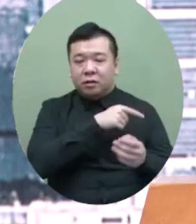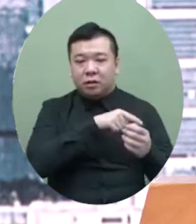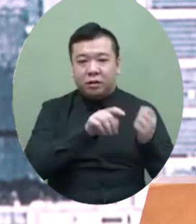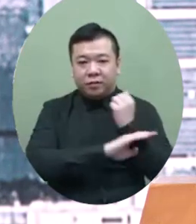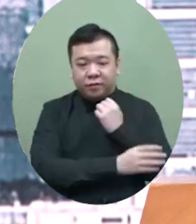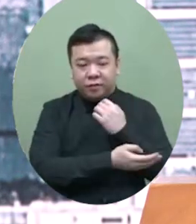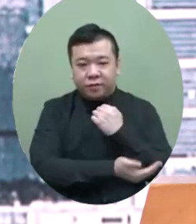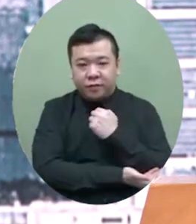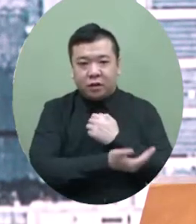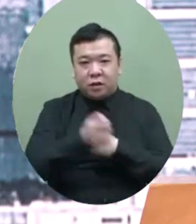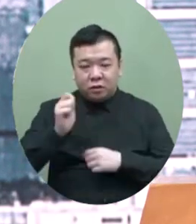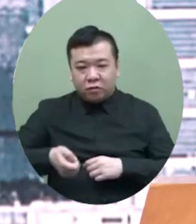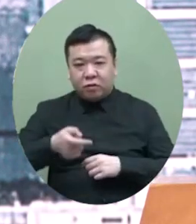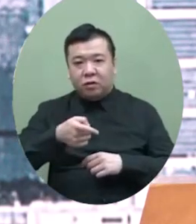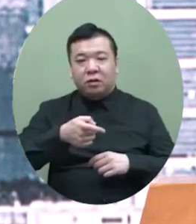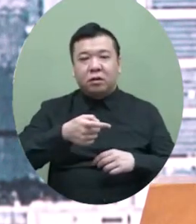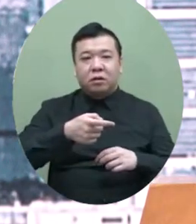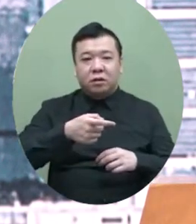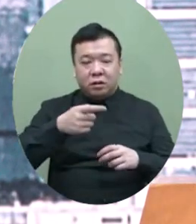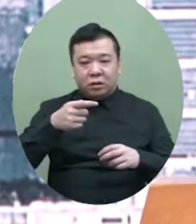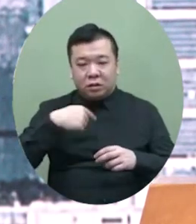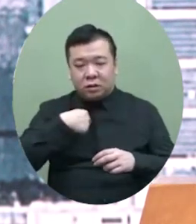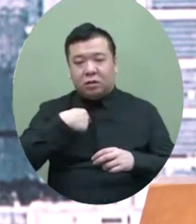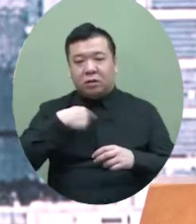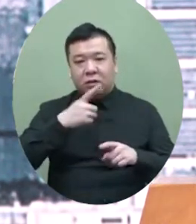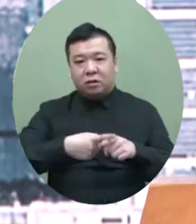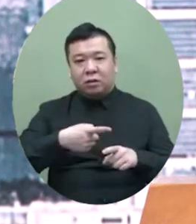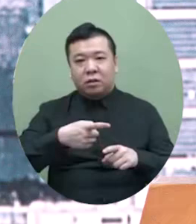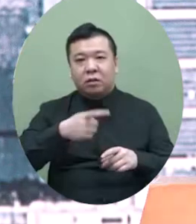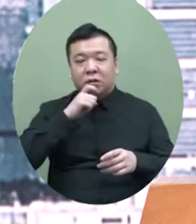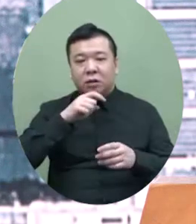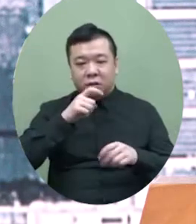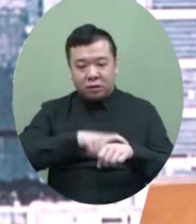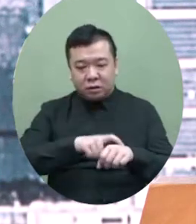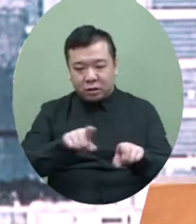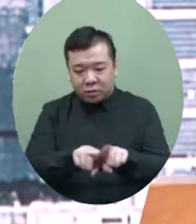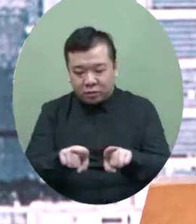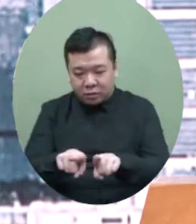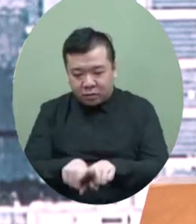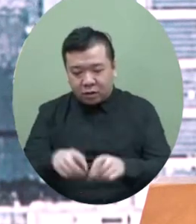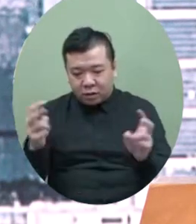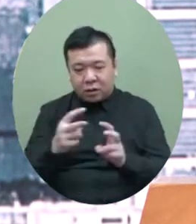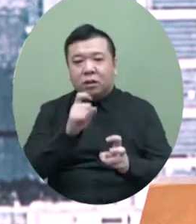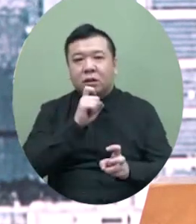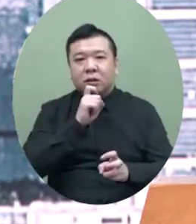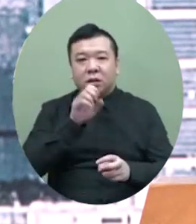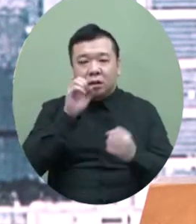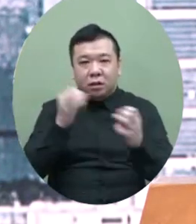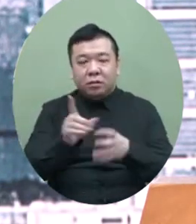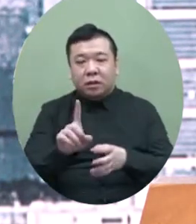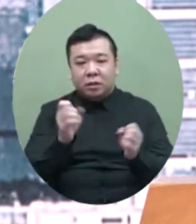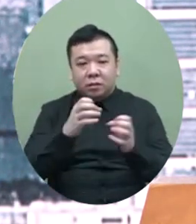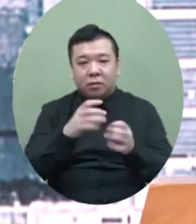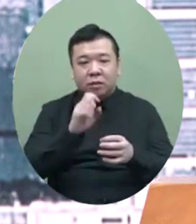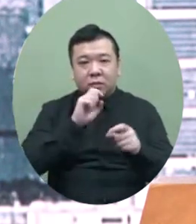to raise. For example, about staffing, about resources, about new court buildings, about the appointment of judges, because I'm the authority